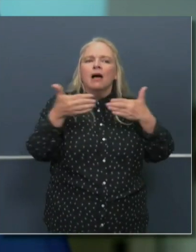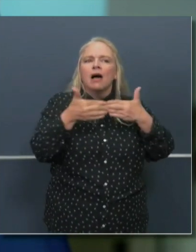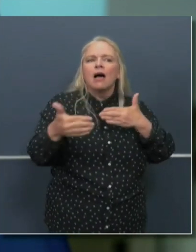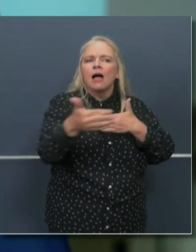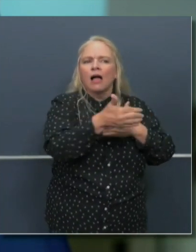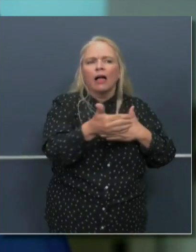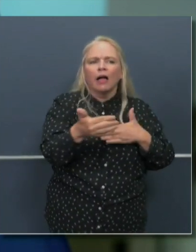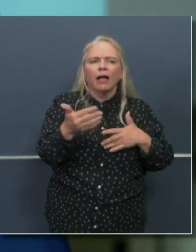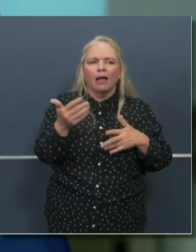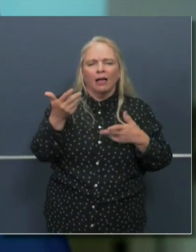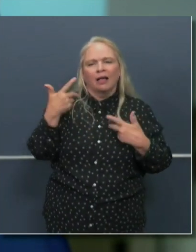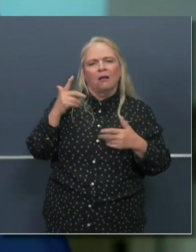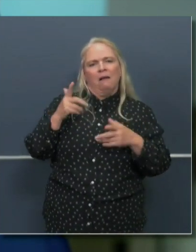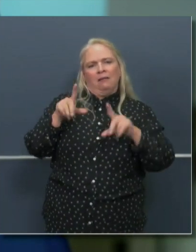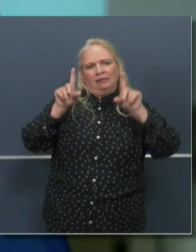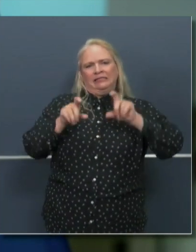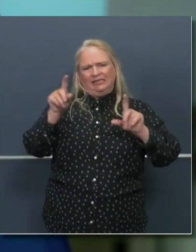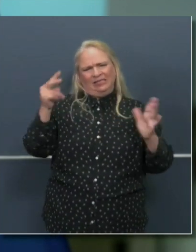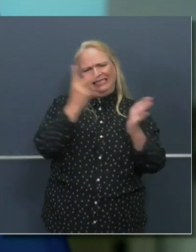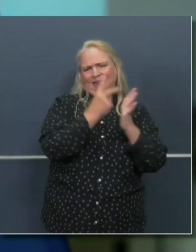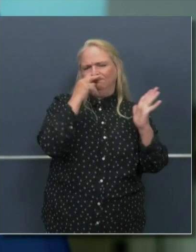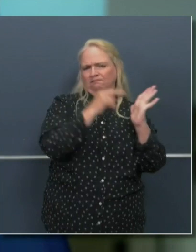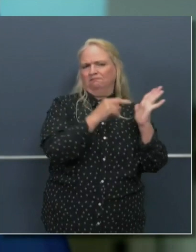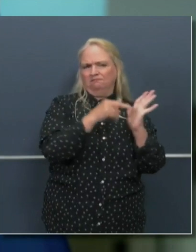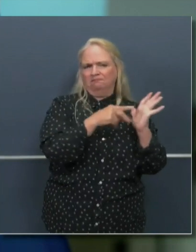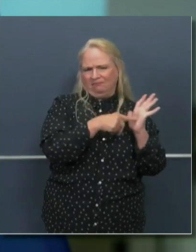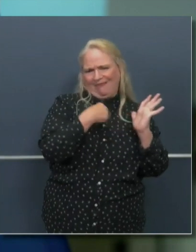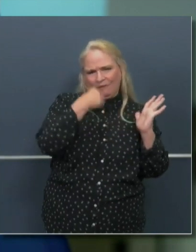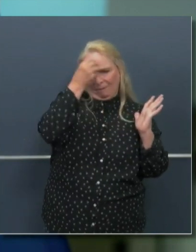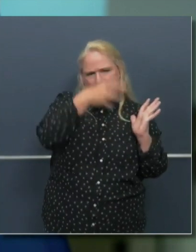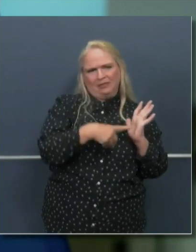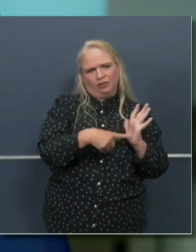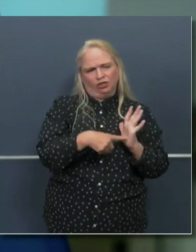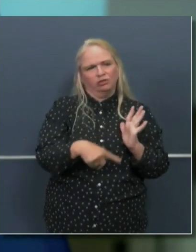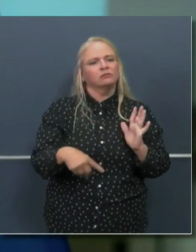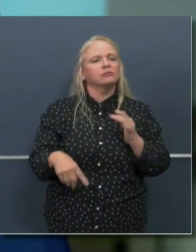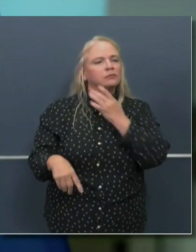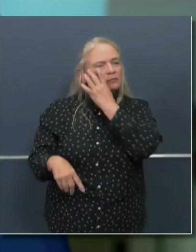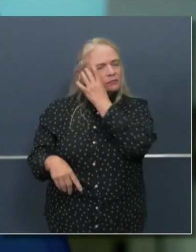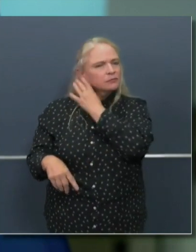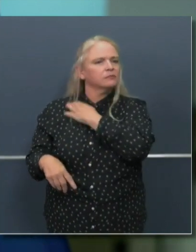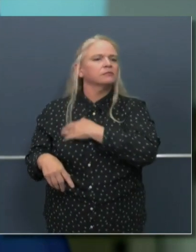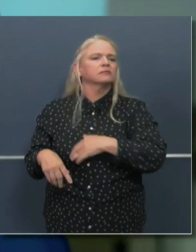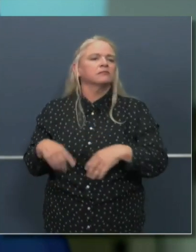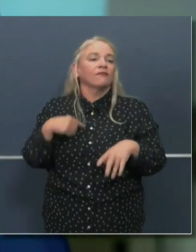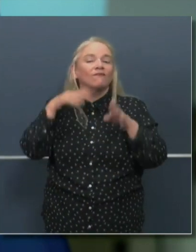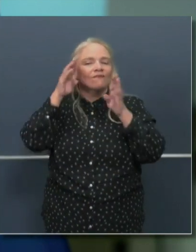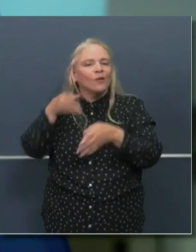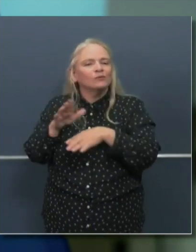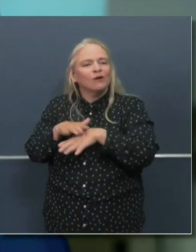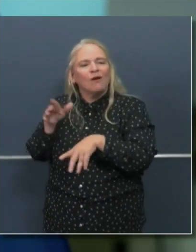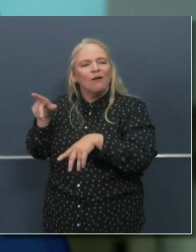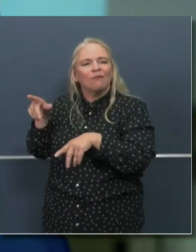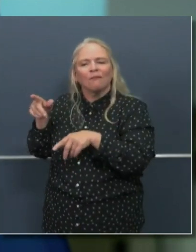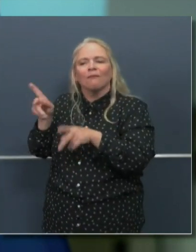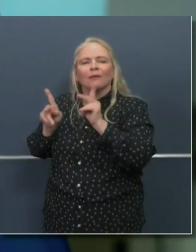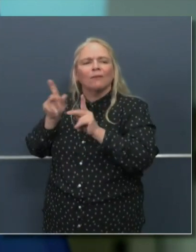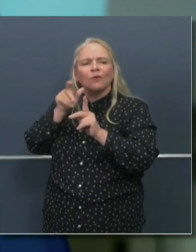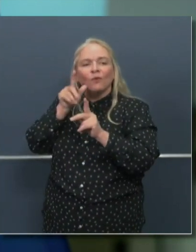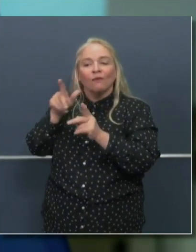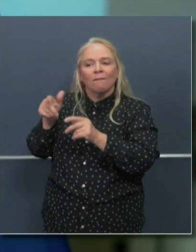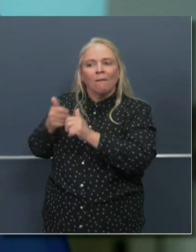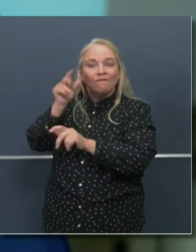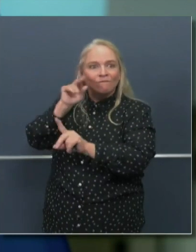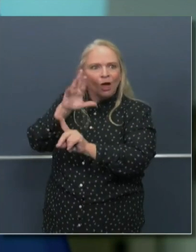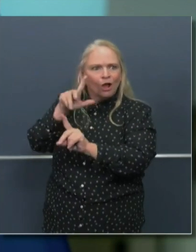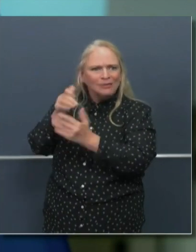protocols in terms of really targeting most vulnerable members of our community, most diverse parts of the